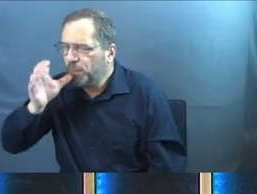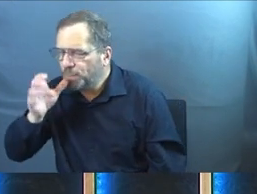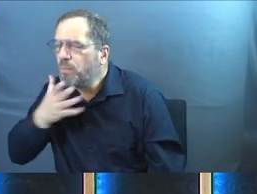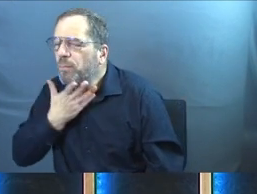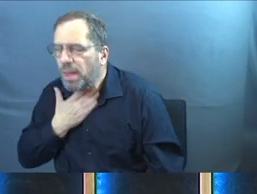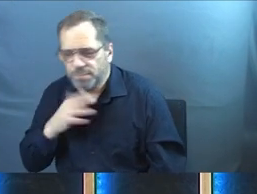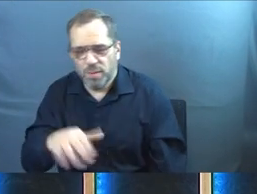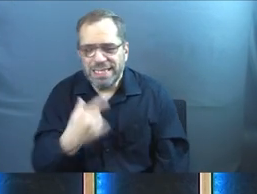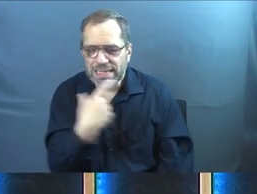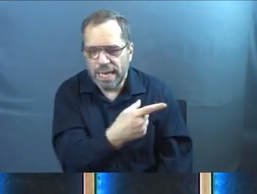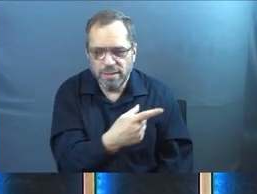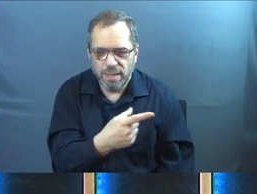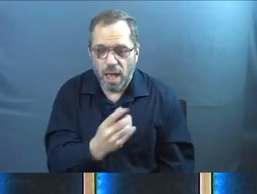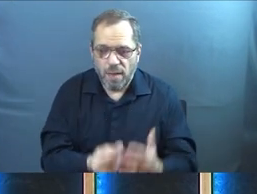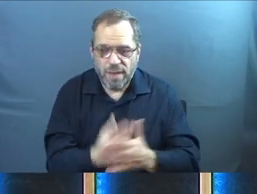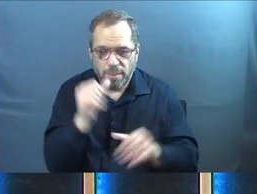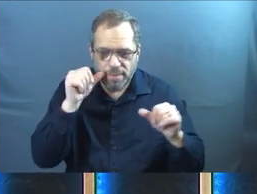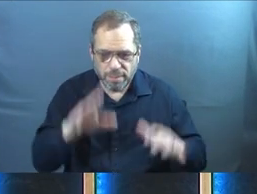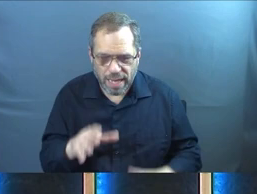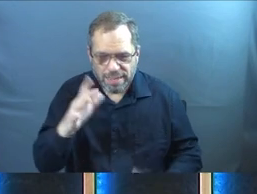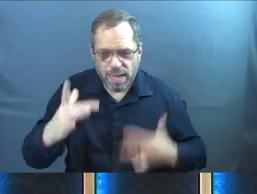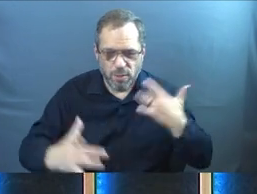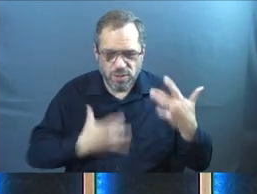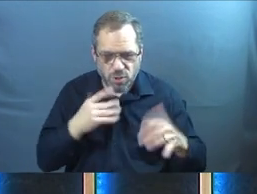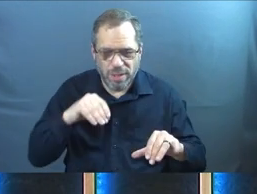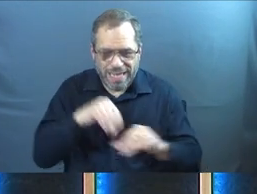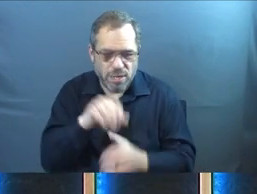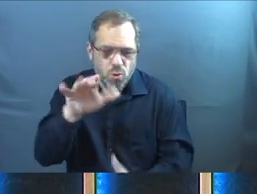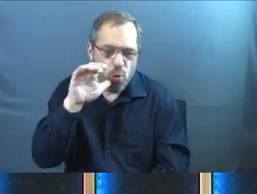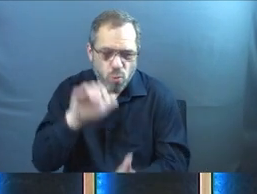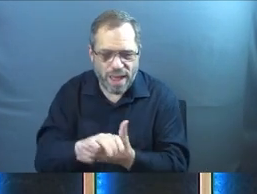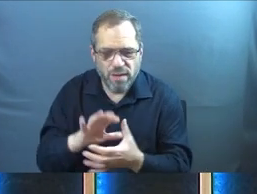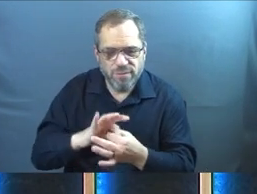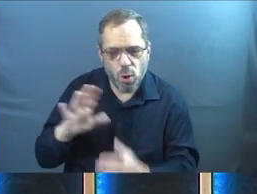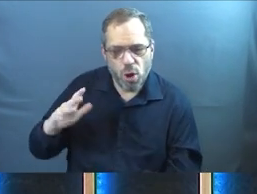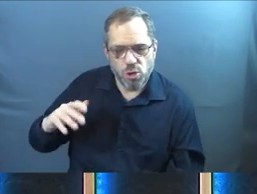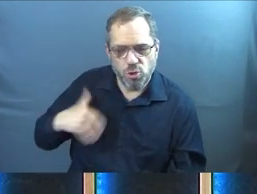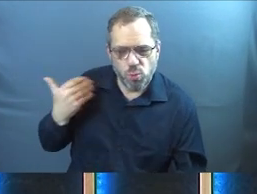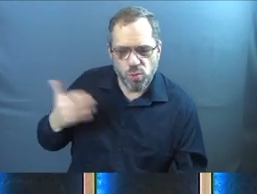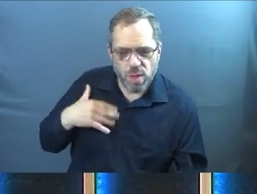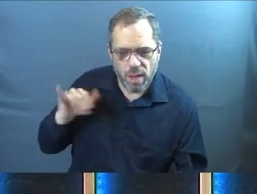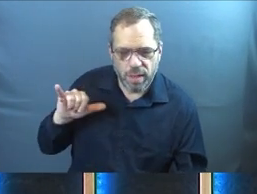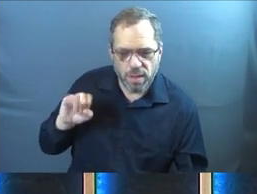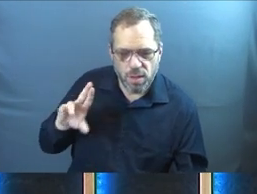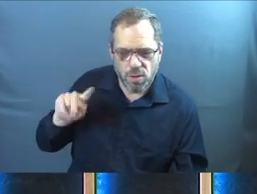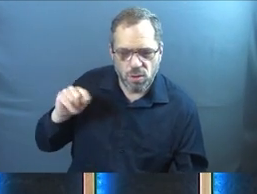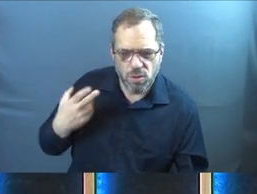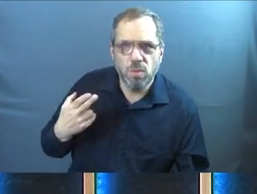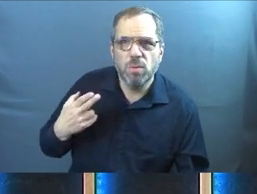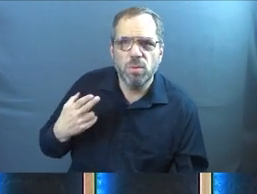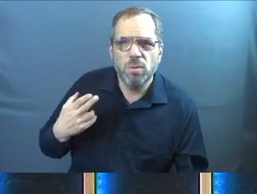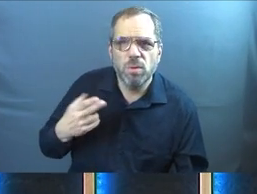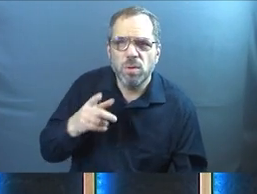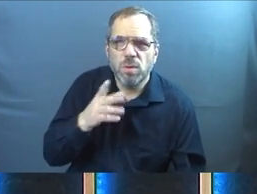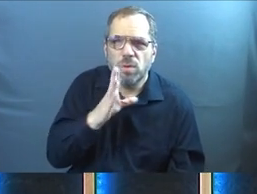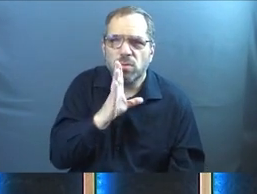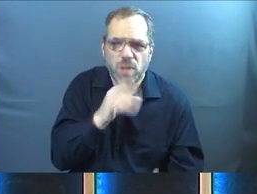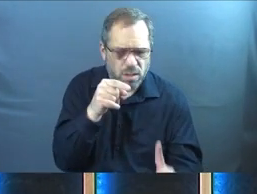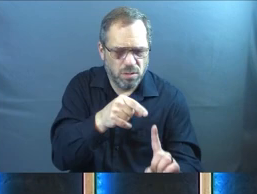Notice that it says, "May your fountain be blessed, may you rejoice in the wife of your youth." So who's it talking